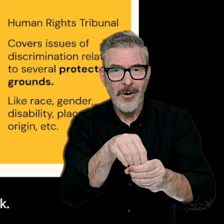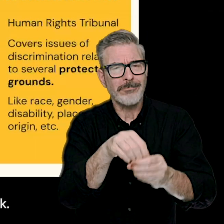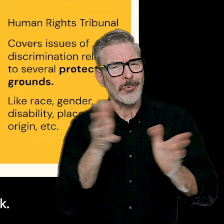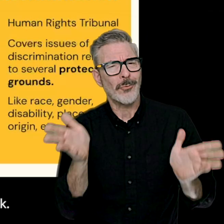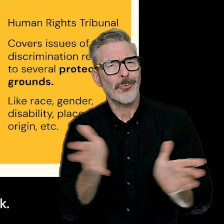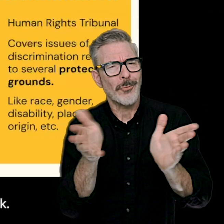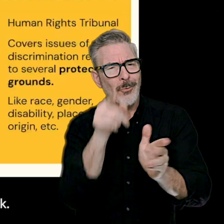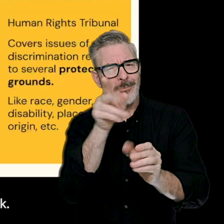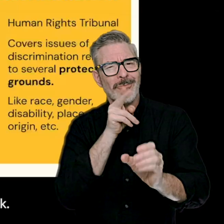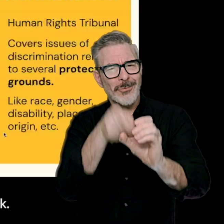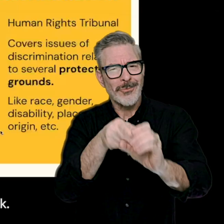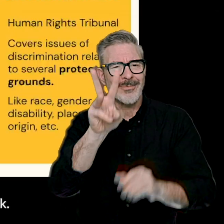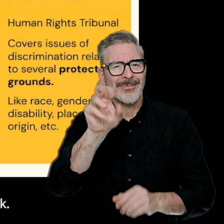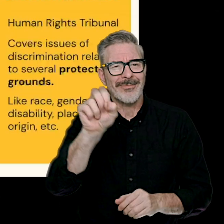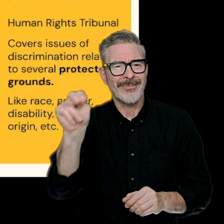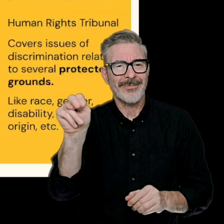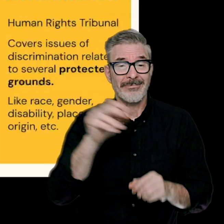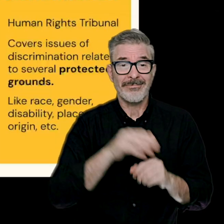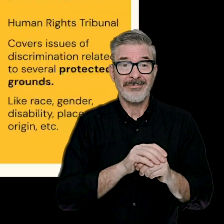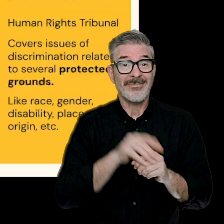rights apply to you at work.